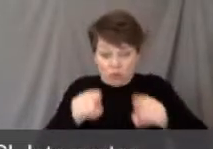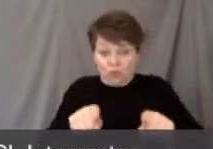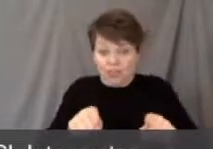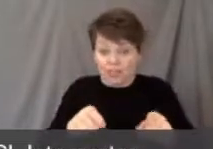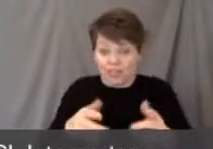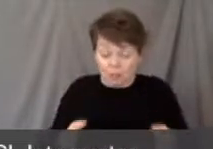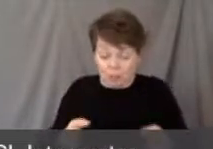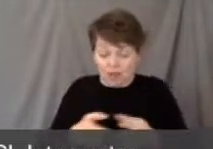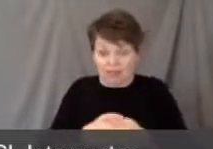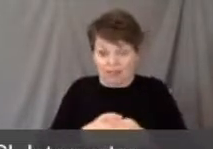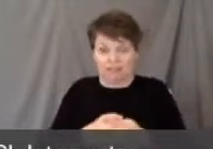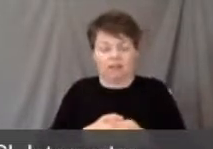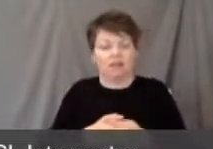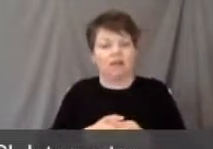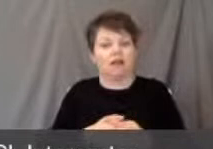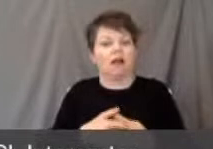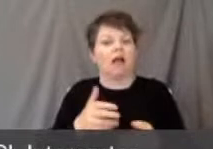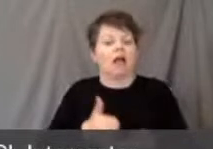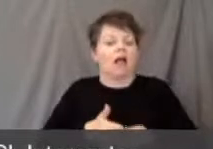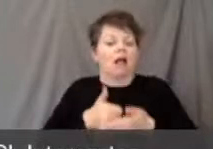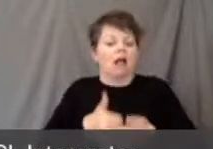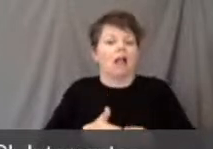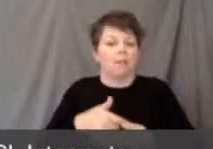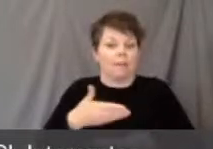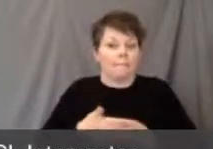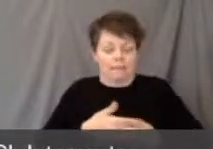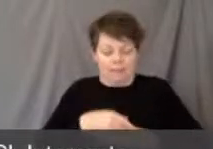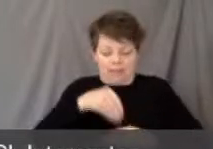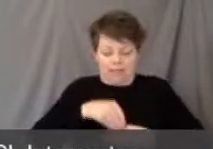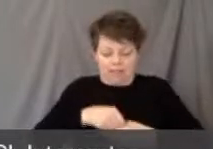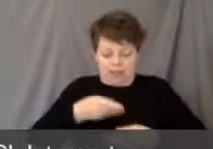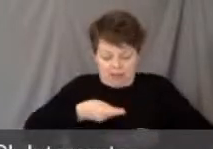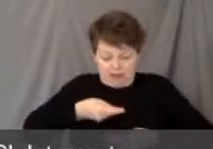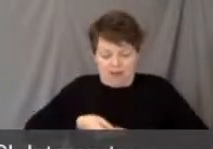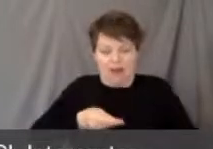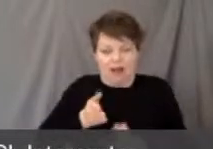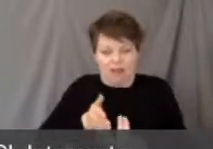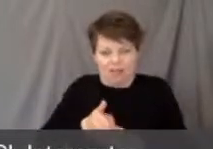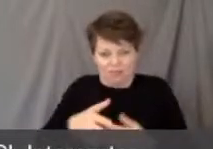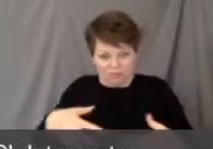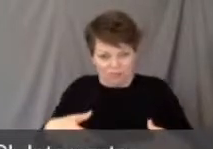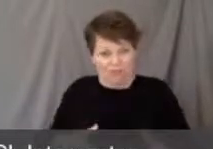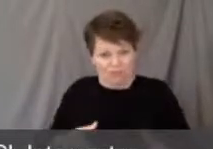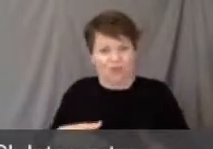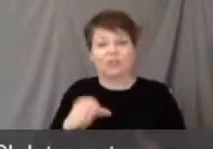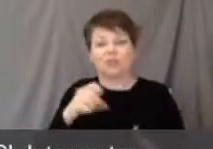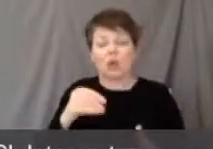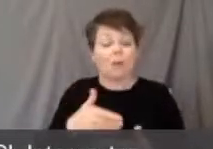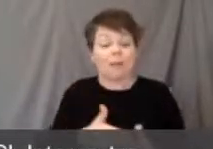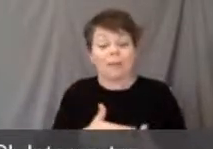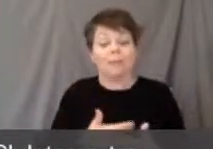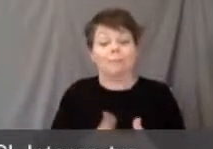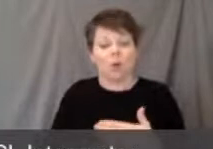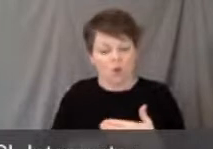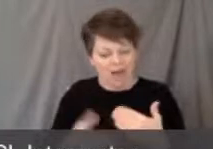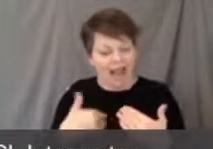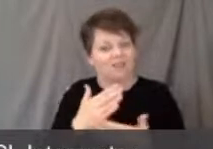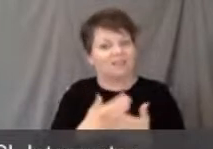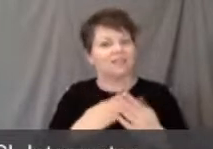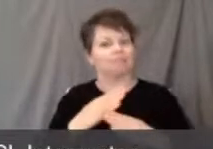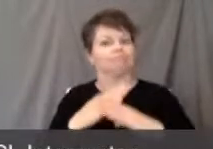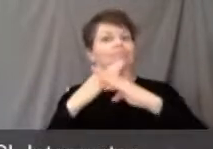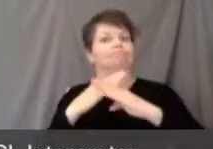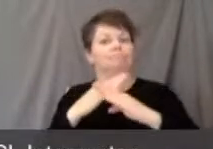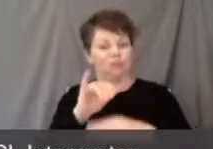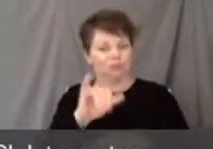those maternal antibodies, so that immune system protection from mom through the placenta to baby. So baby, once born, has some of that protection from